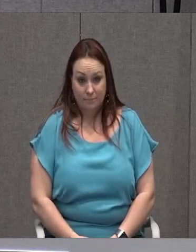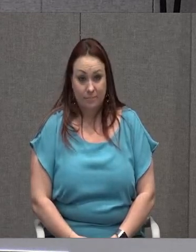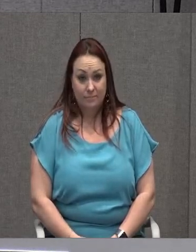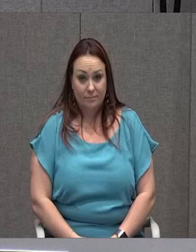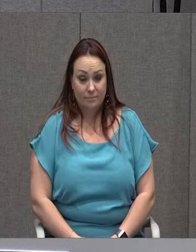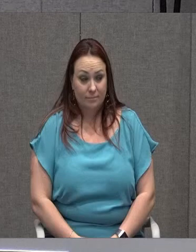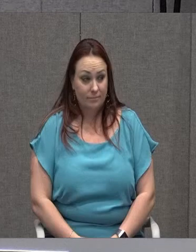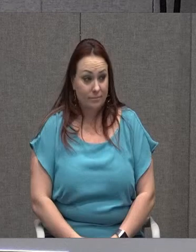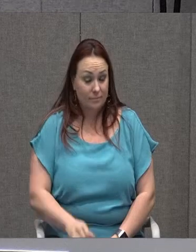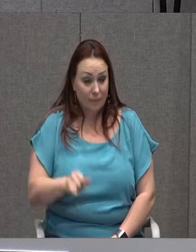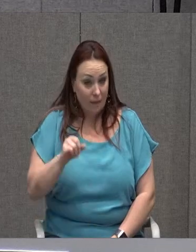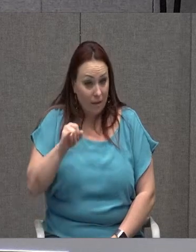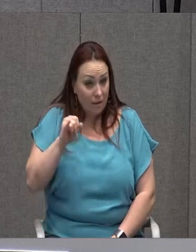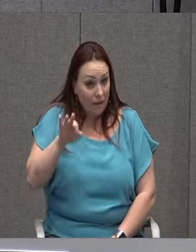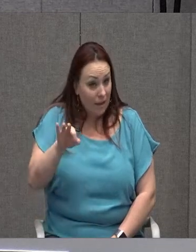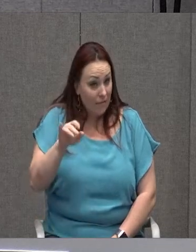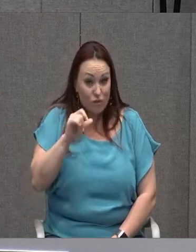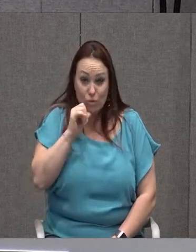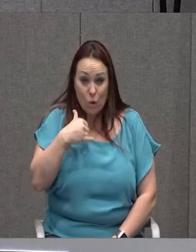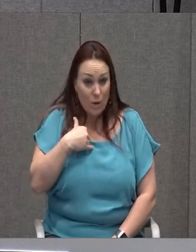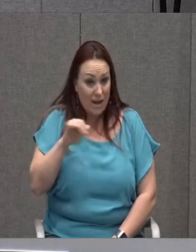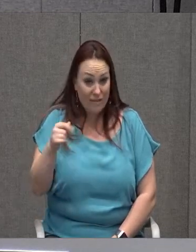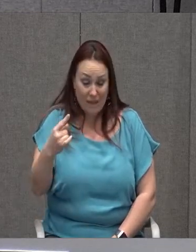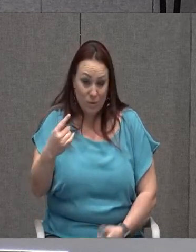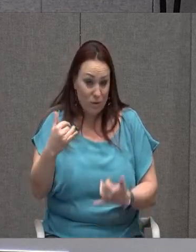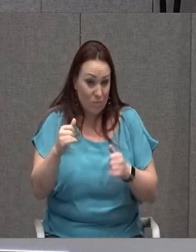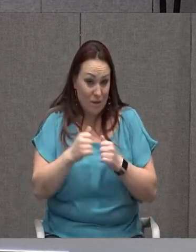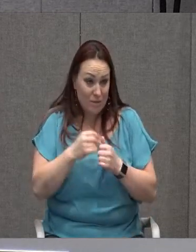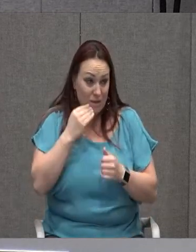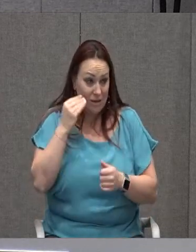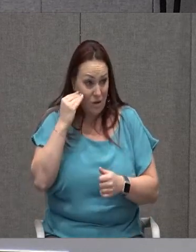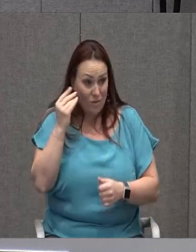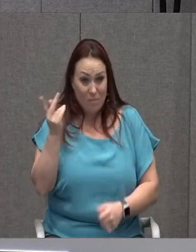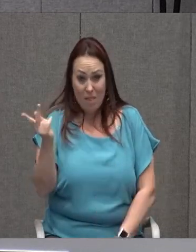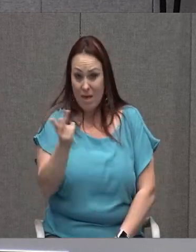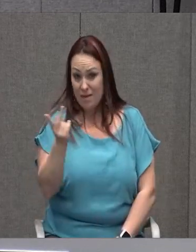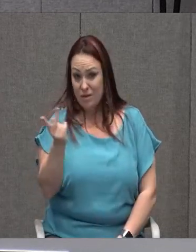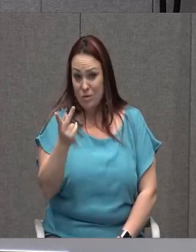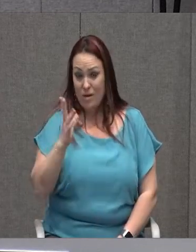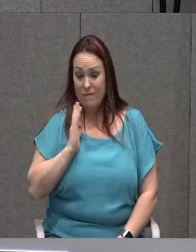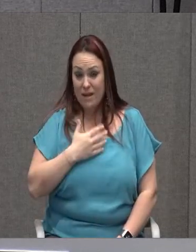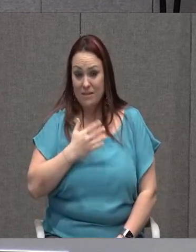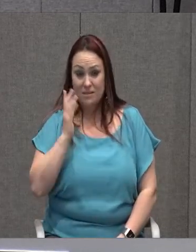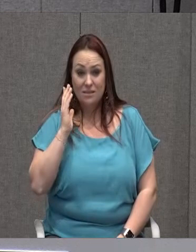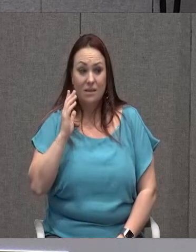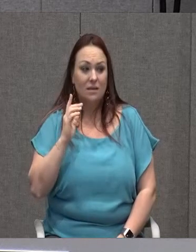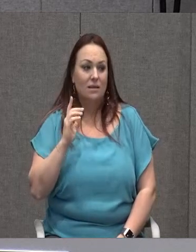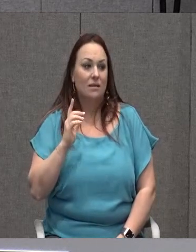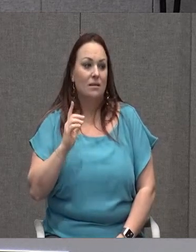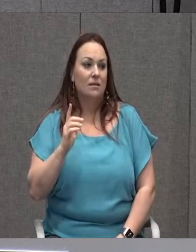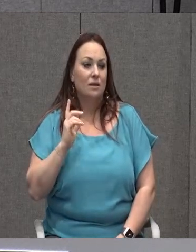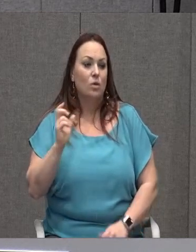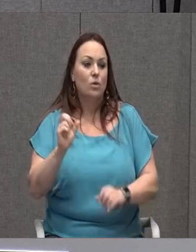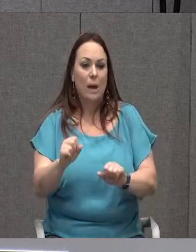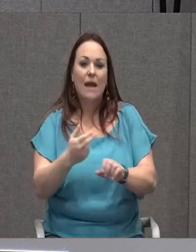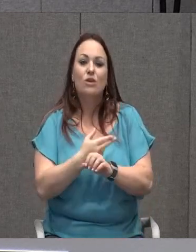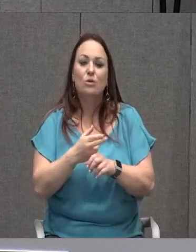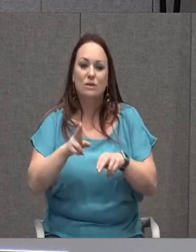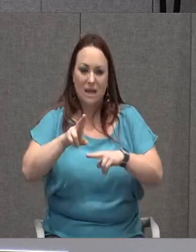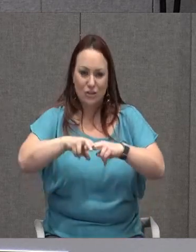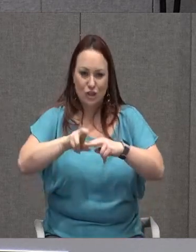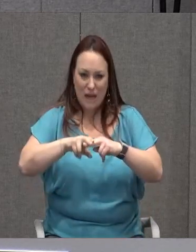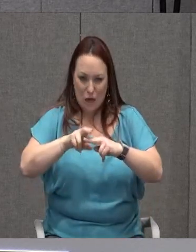piso. If you don't have anybody to play with at home, like Mr. Sanchez and I are about to play, you could use a chair